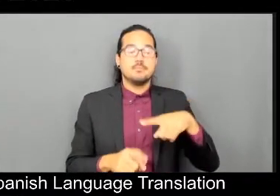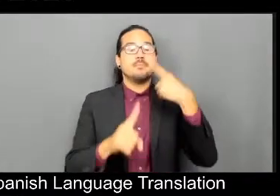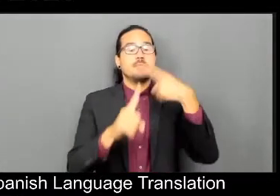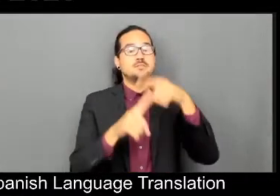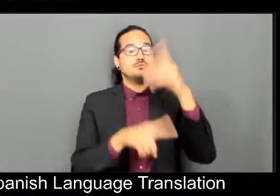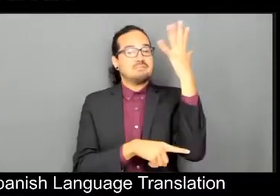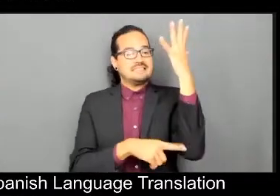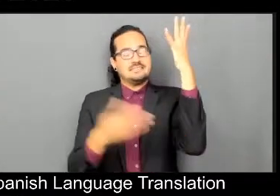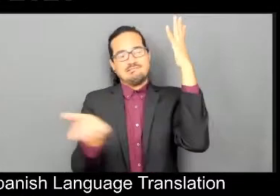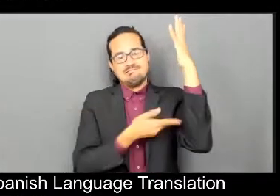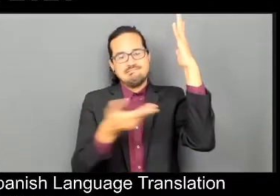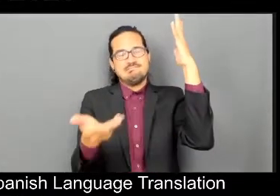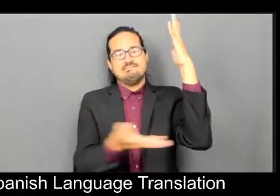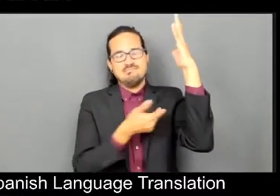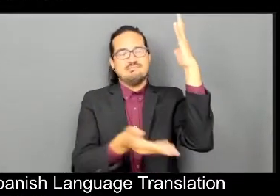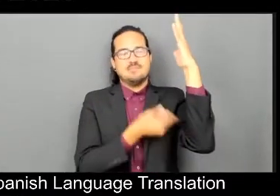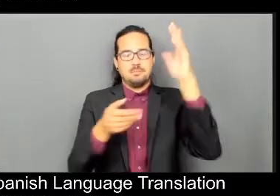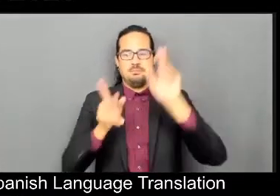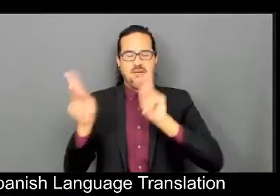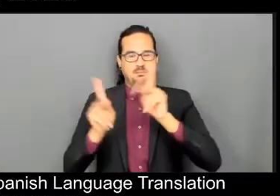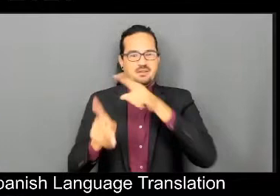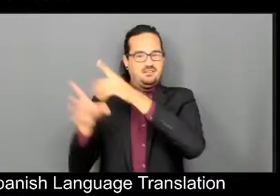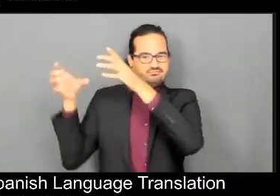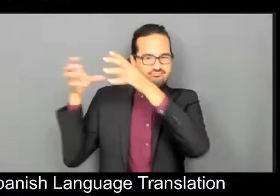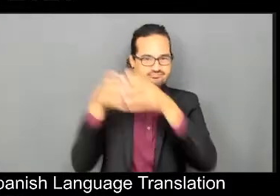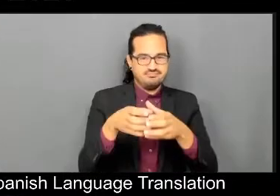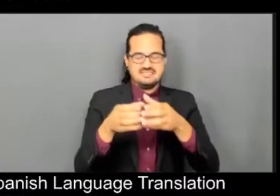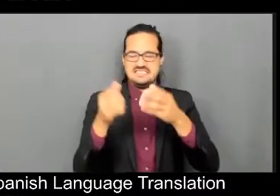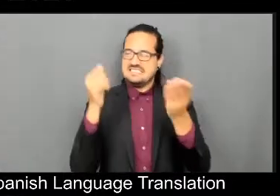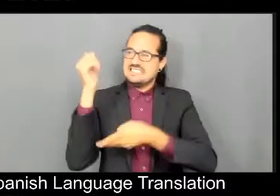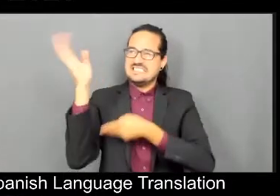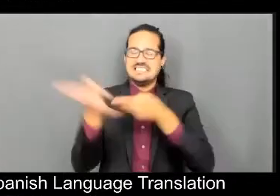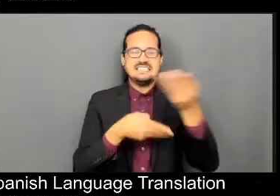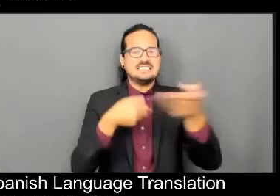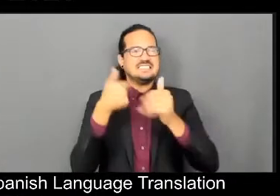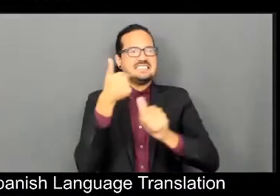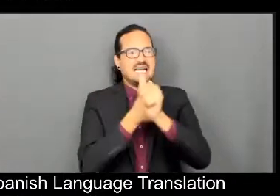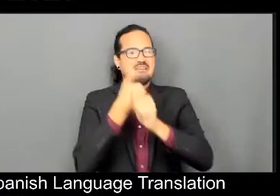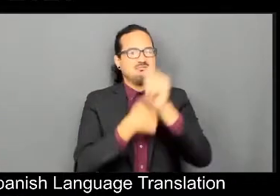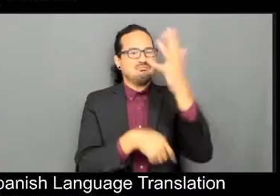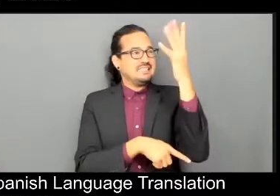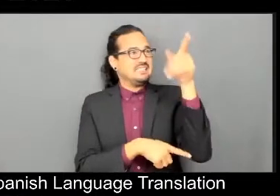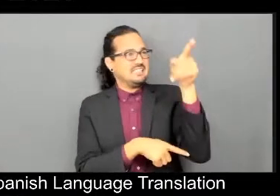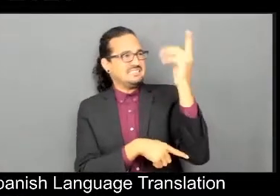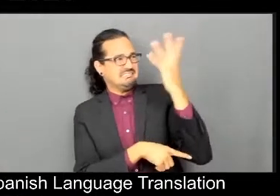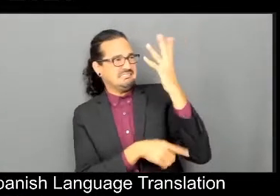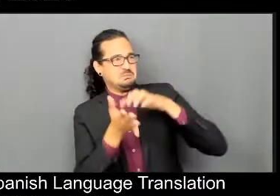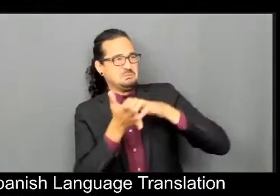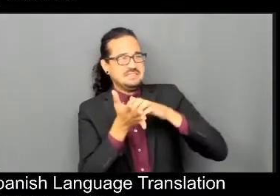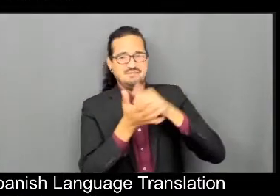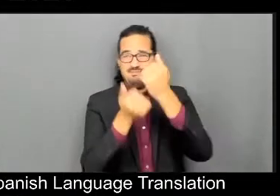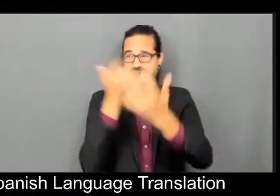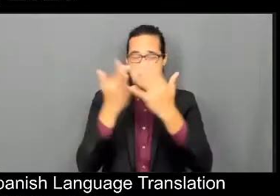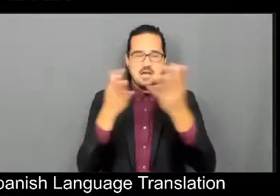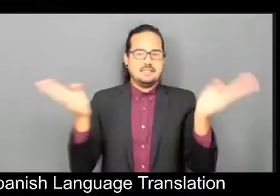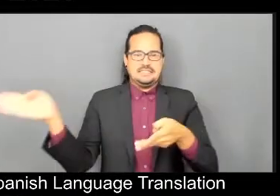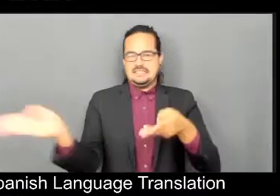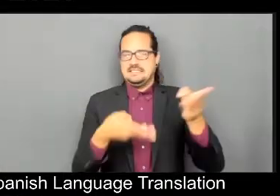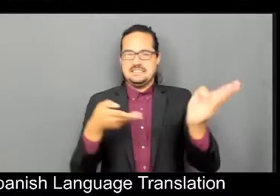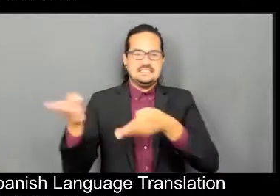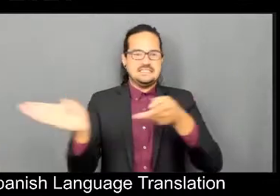there and to do the job and make the line secure for the current and predicted weather. As we move